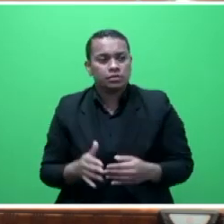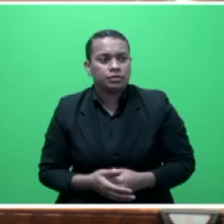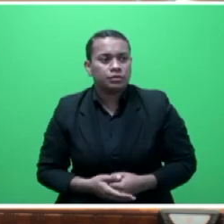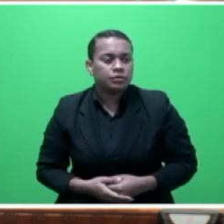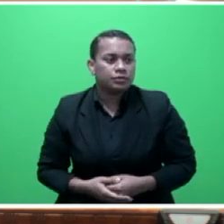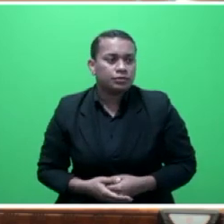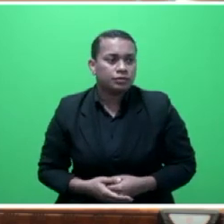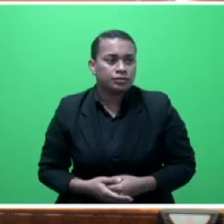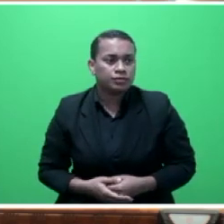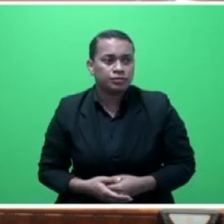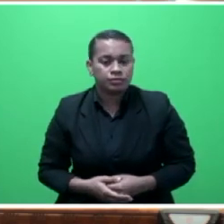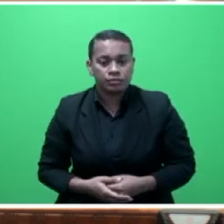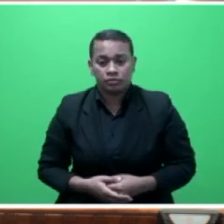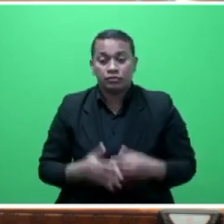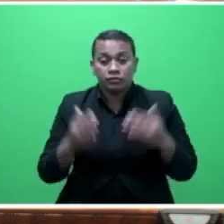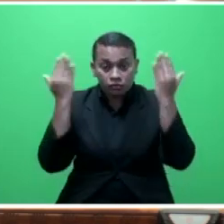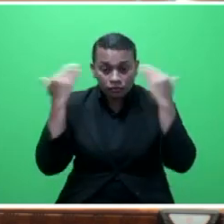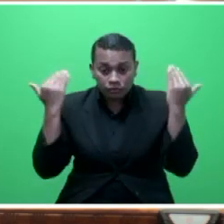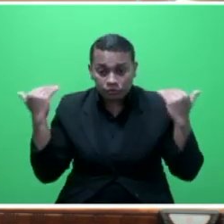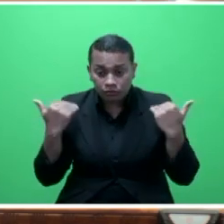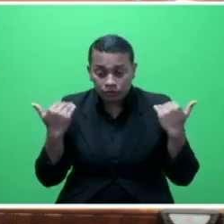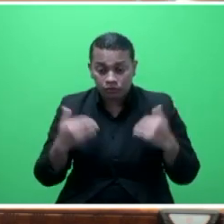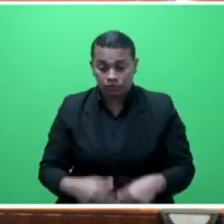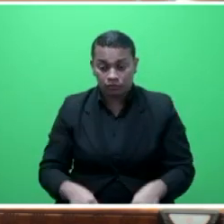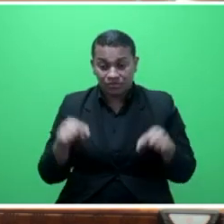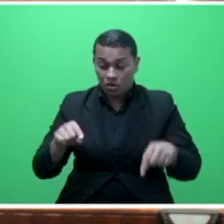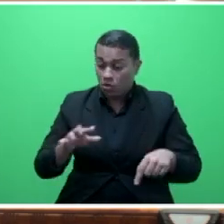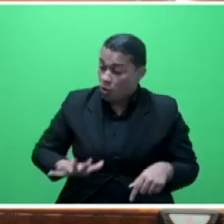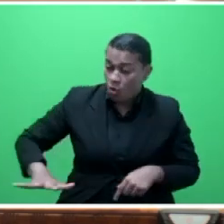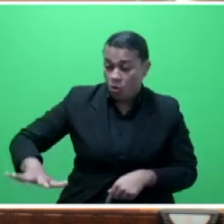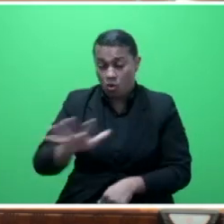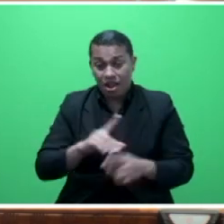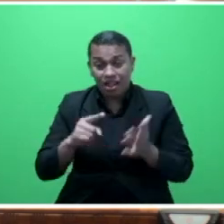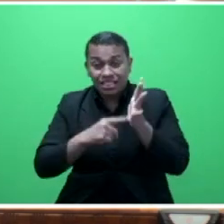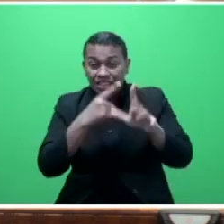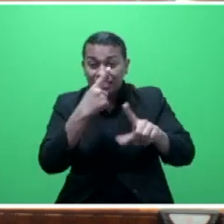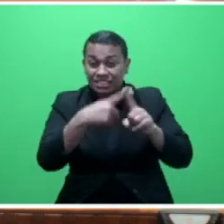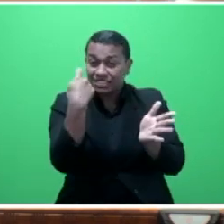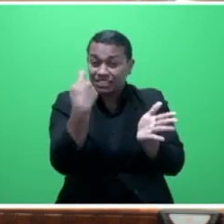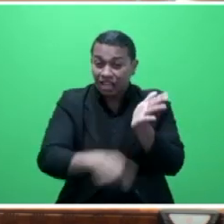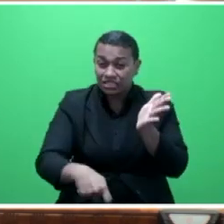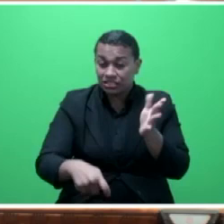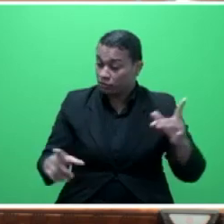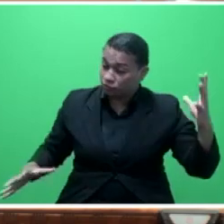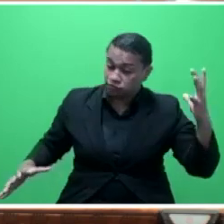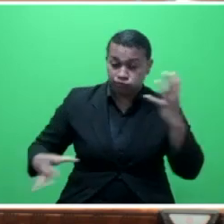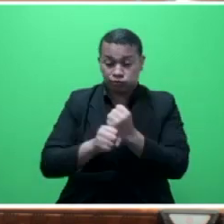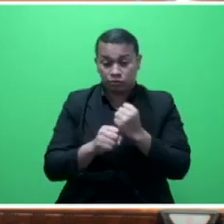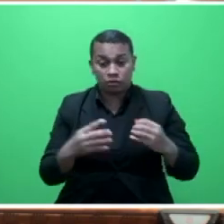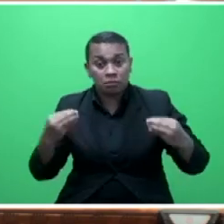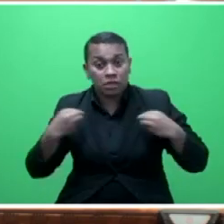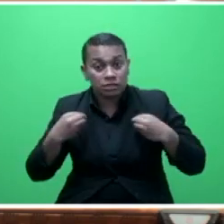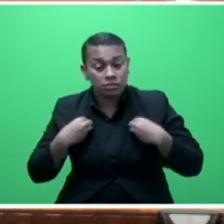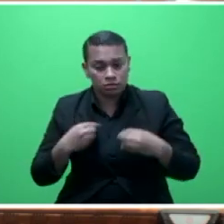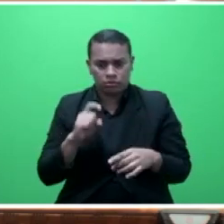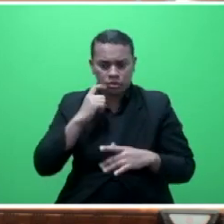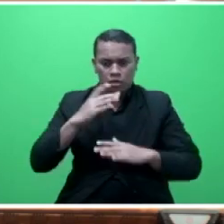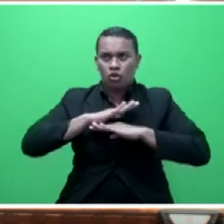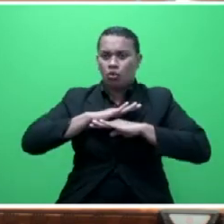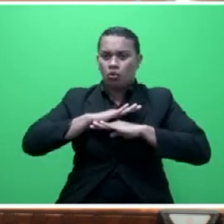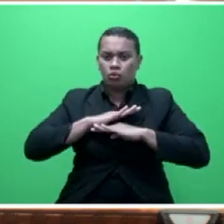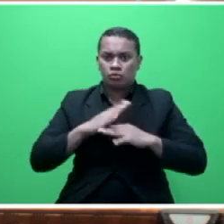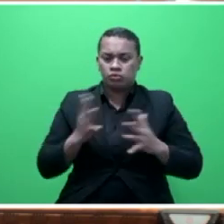Mr. Speaker, sir, with this tax overhaul, businesses have never been freer to try fresh and